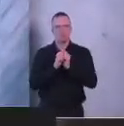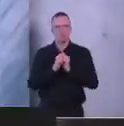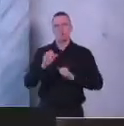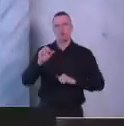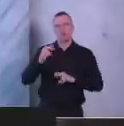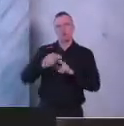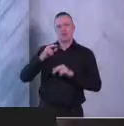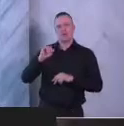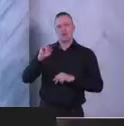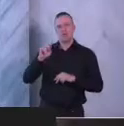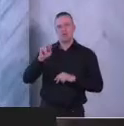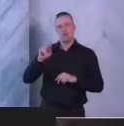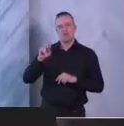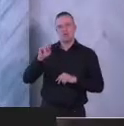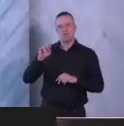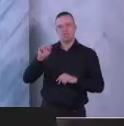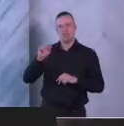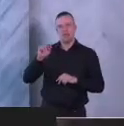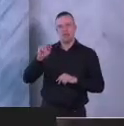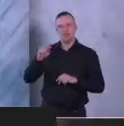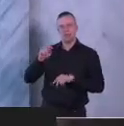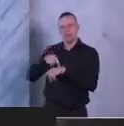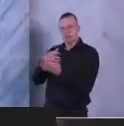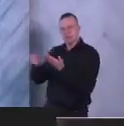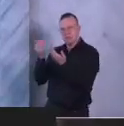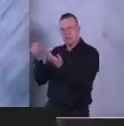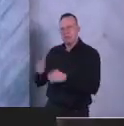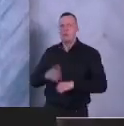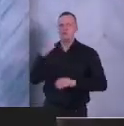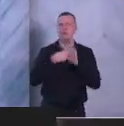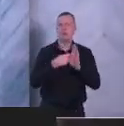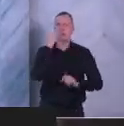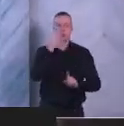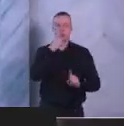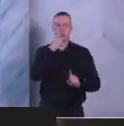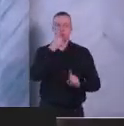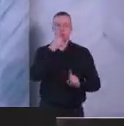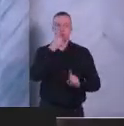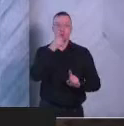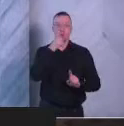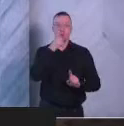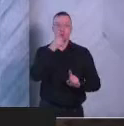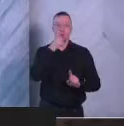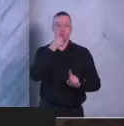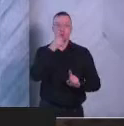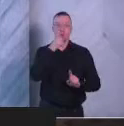when you have a woman. 20 seconds. So for example, when you have a woman who is